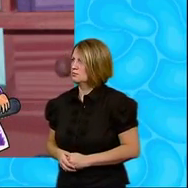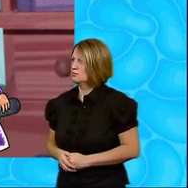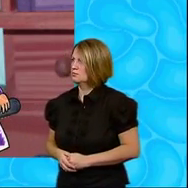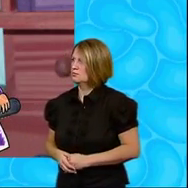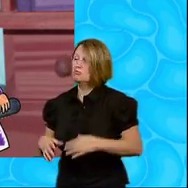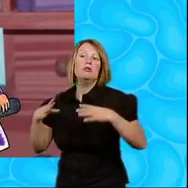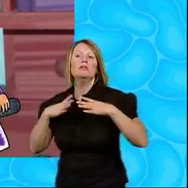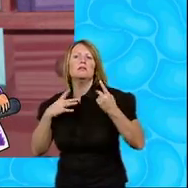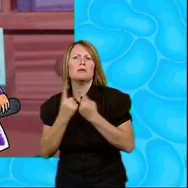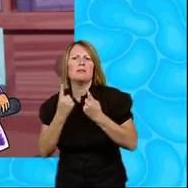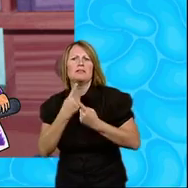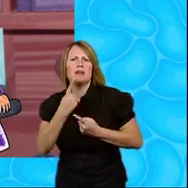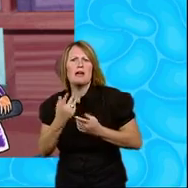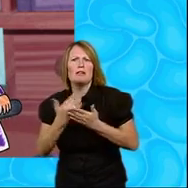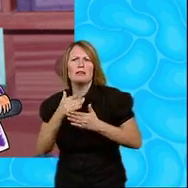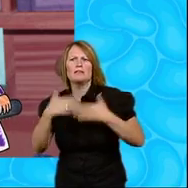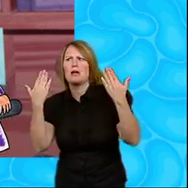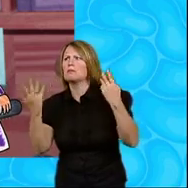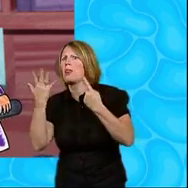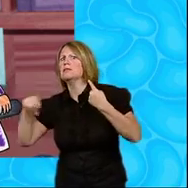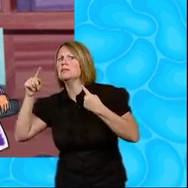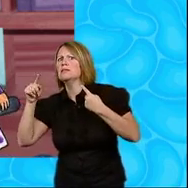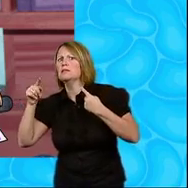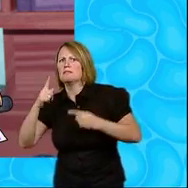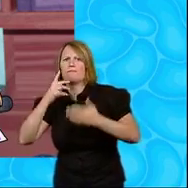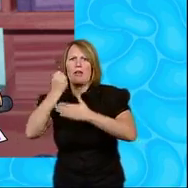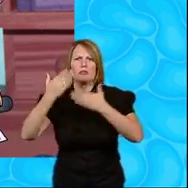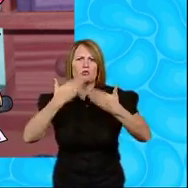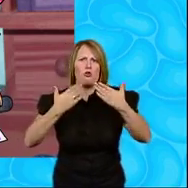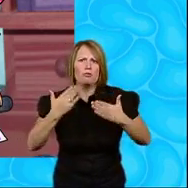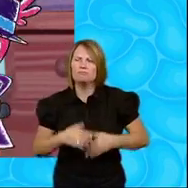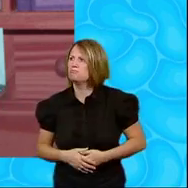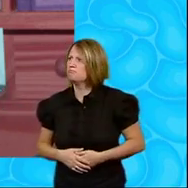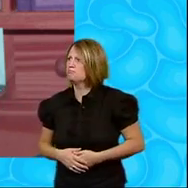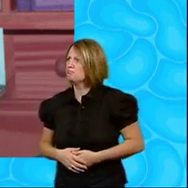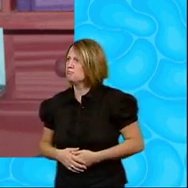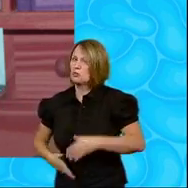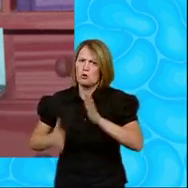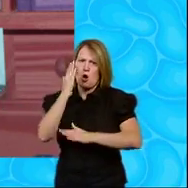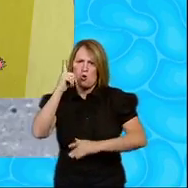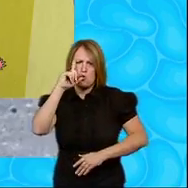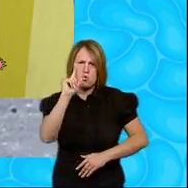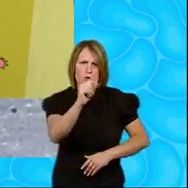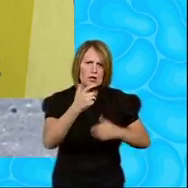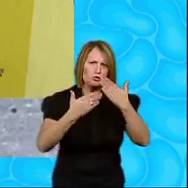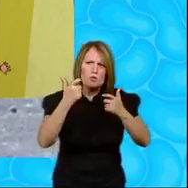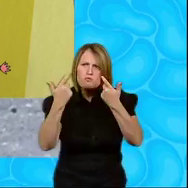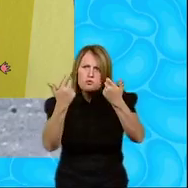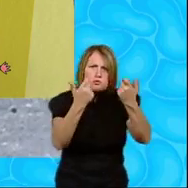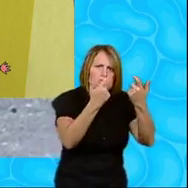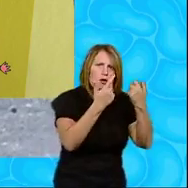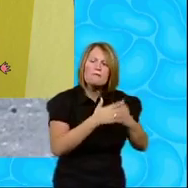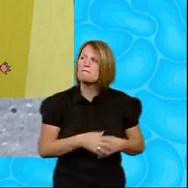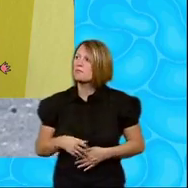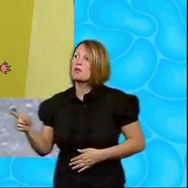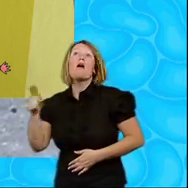Boom Sonic Boom must be saving the day somewhere else. Let's find the story. So off we race to get the scoop. Got